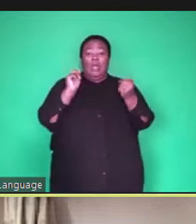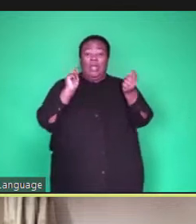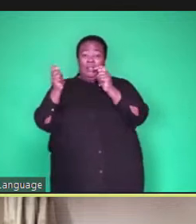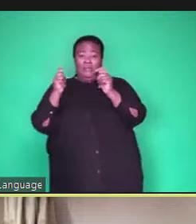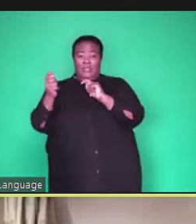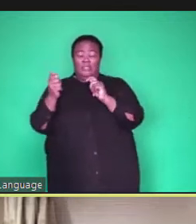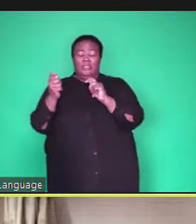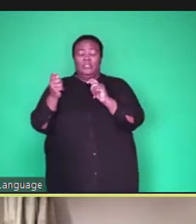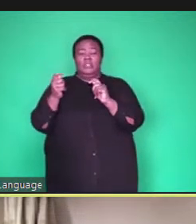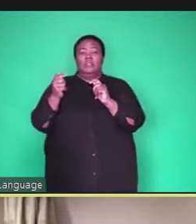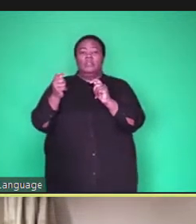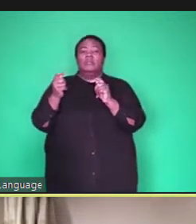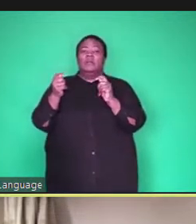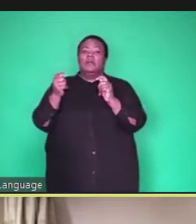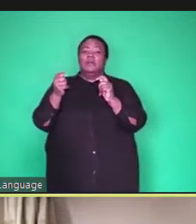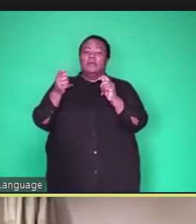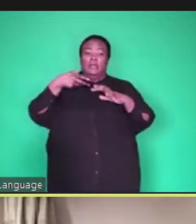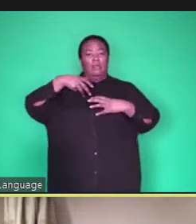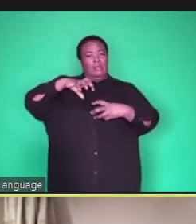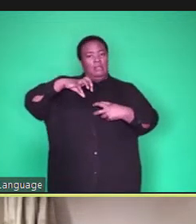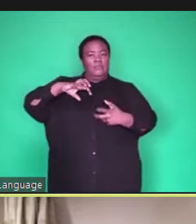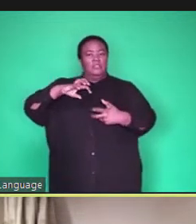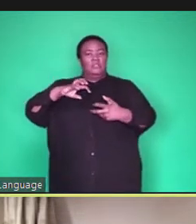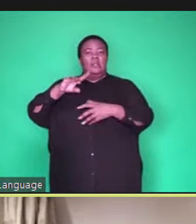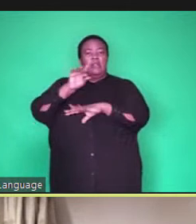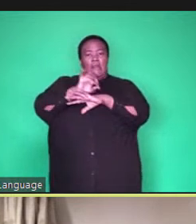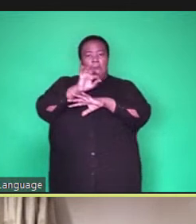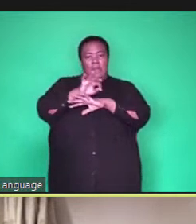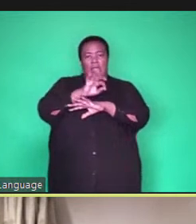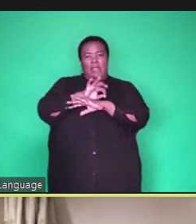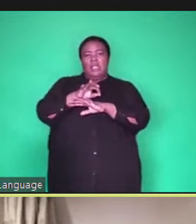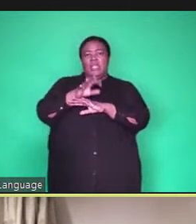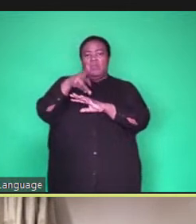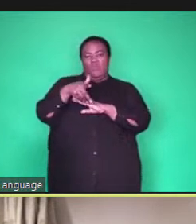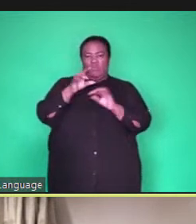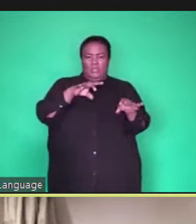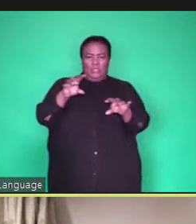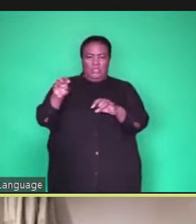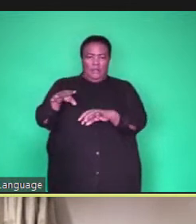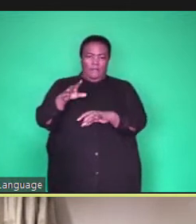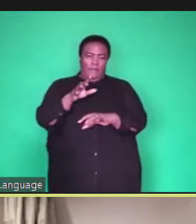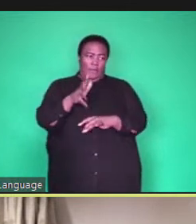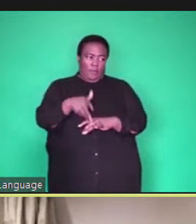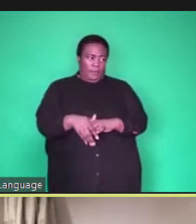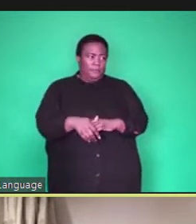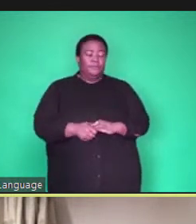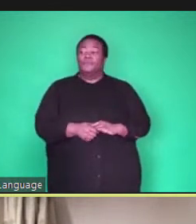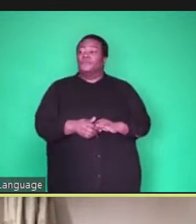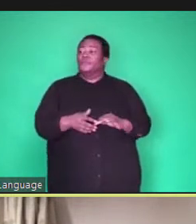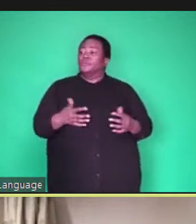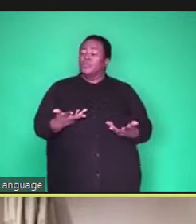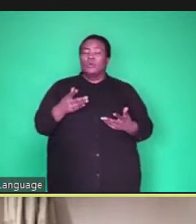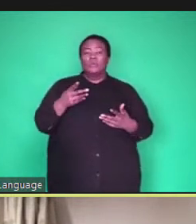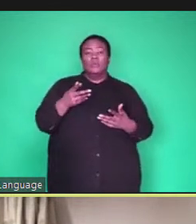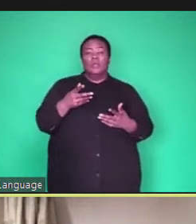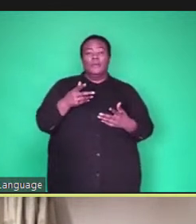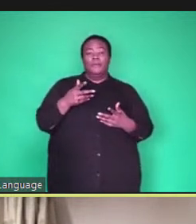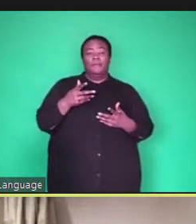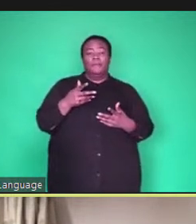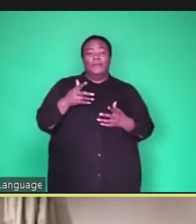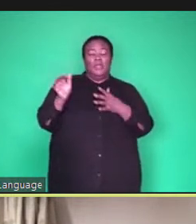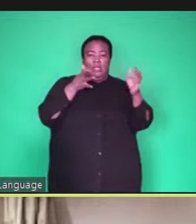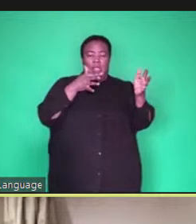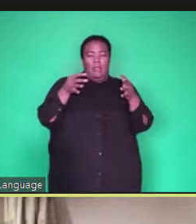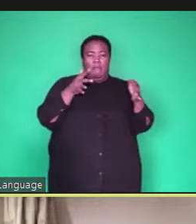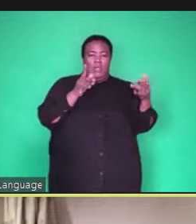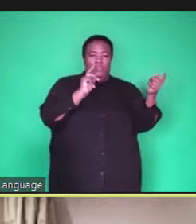less at lower costs than areas that don't. So when we talk about climate change governance, we divide it